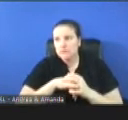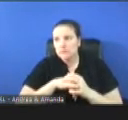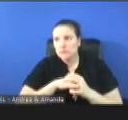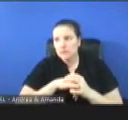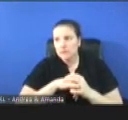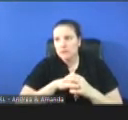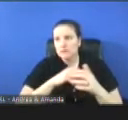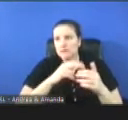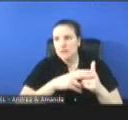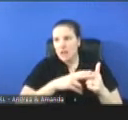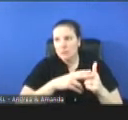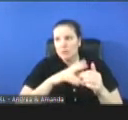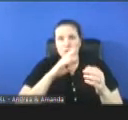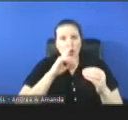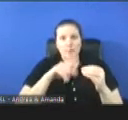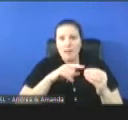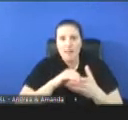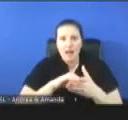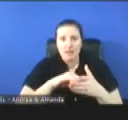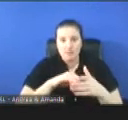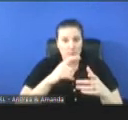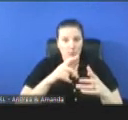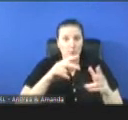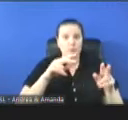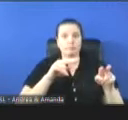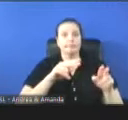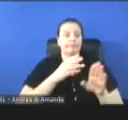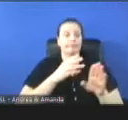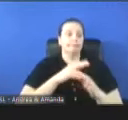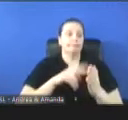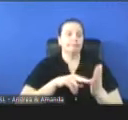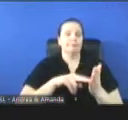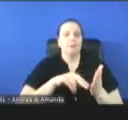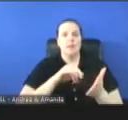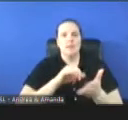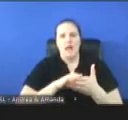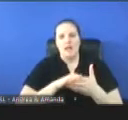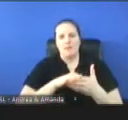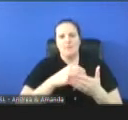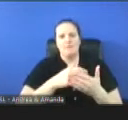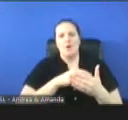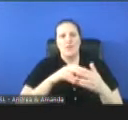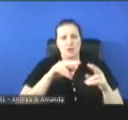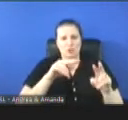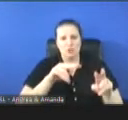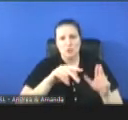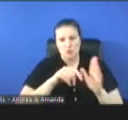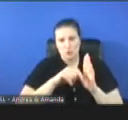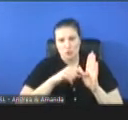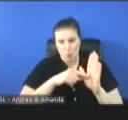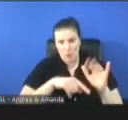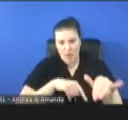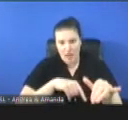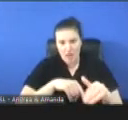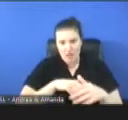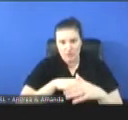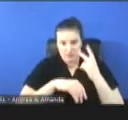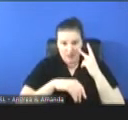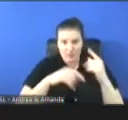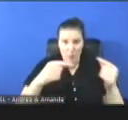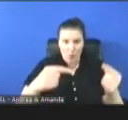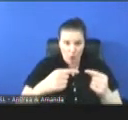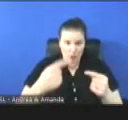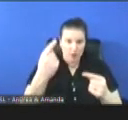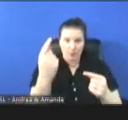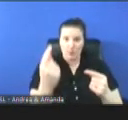the slides that we're talking about, did anybody preview the slides before they thought about showing it to see if this, if it's going to hurt anybody,